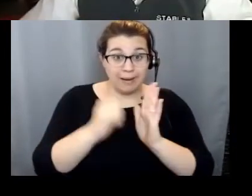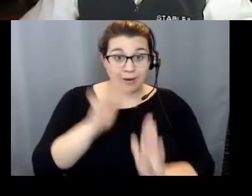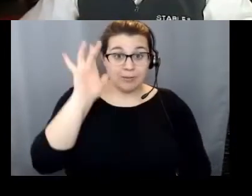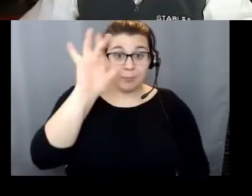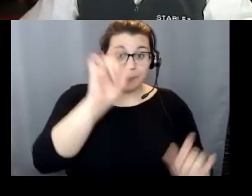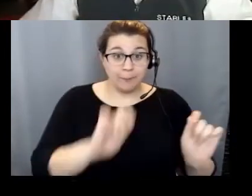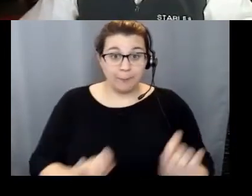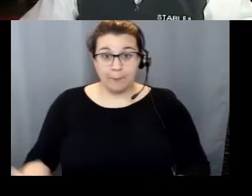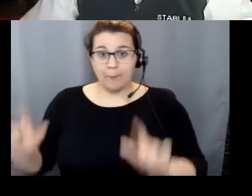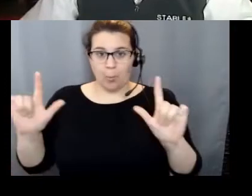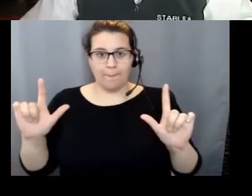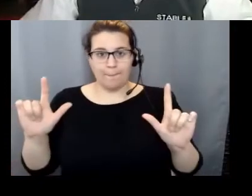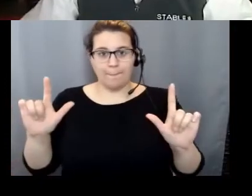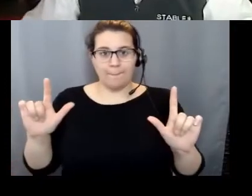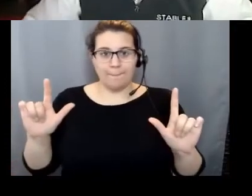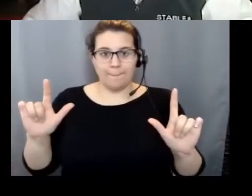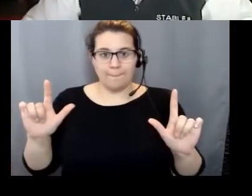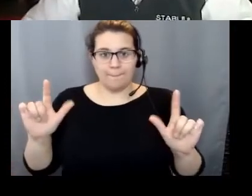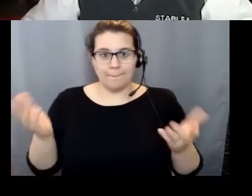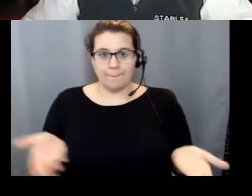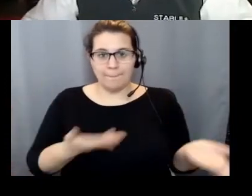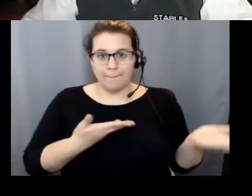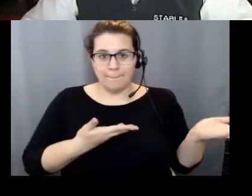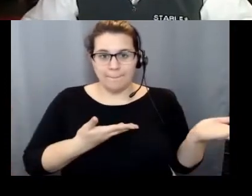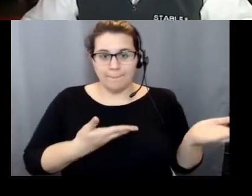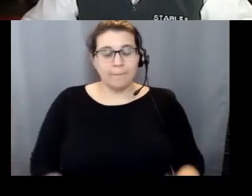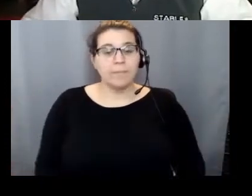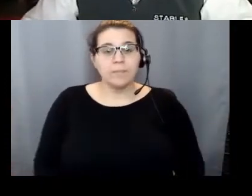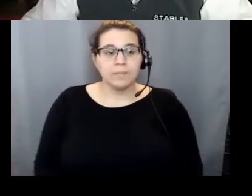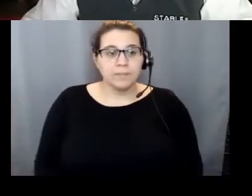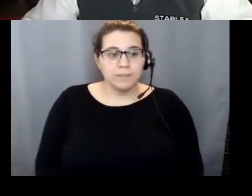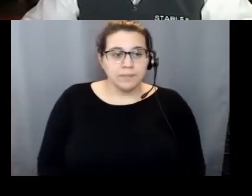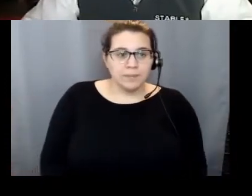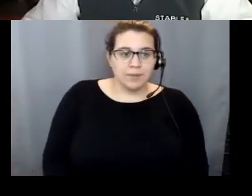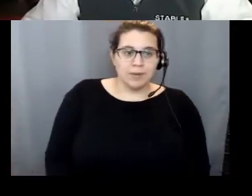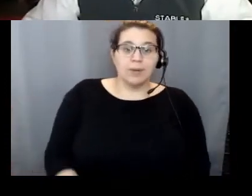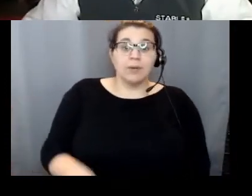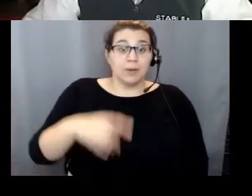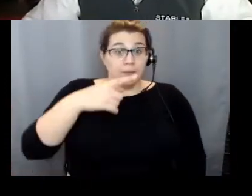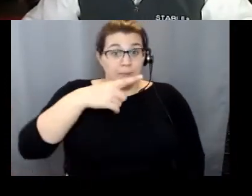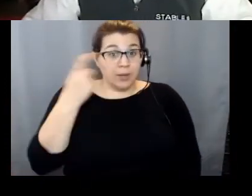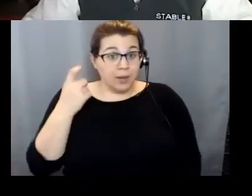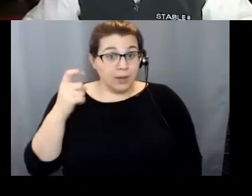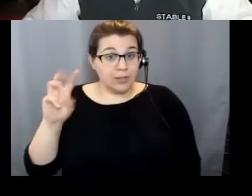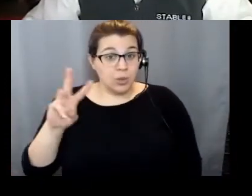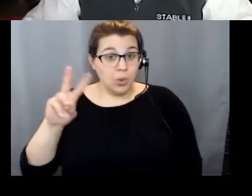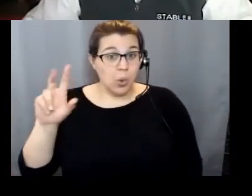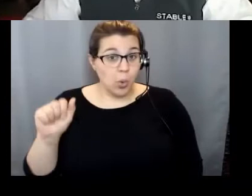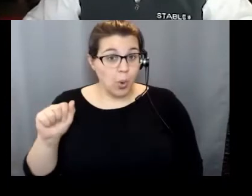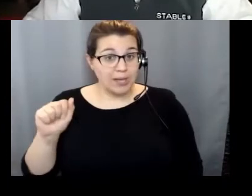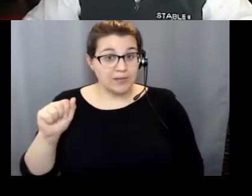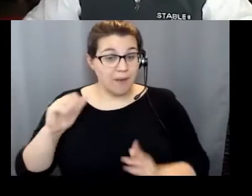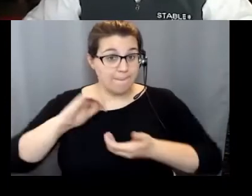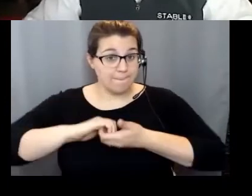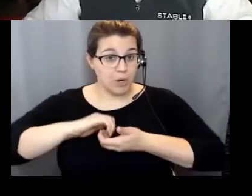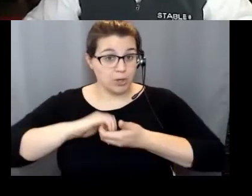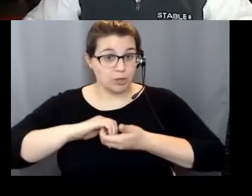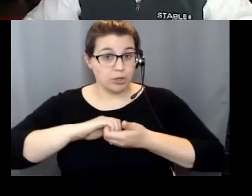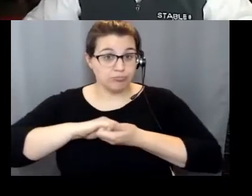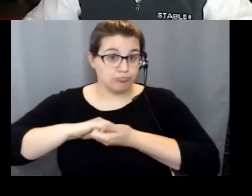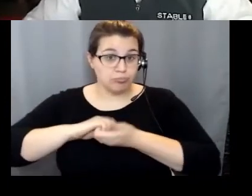page. As Roxanne mentioned, because West Virginia has partnered with Ohio and with Stable